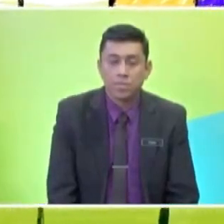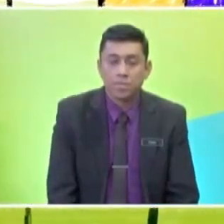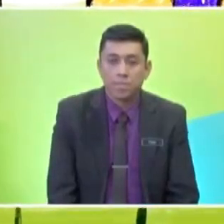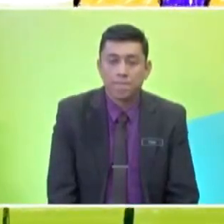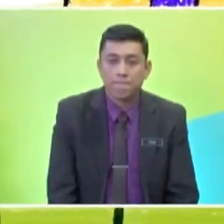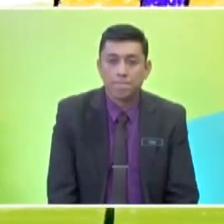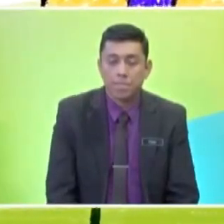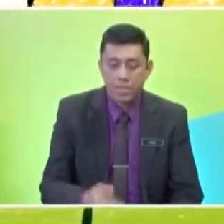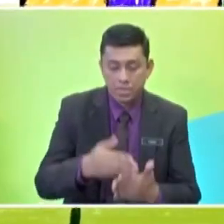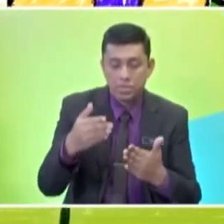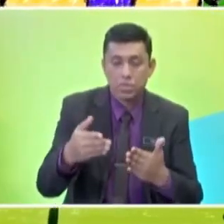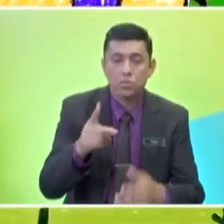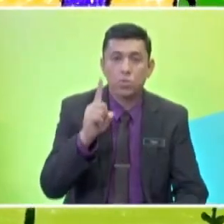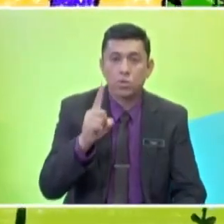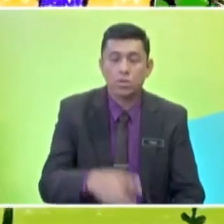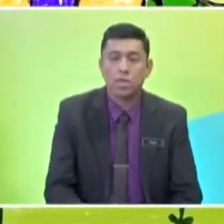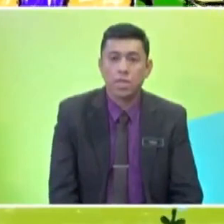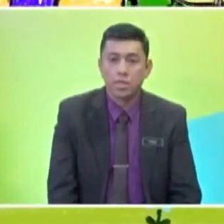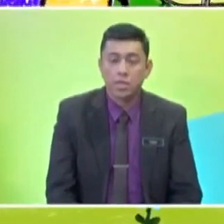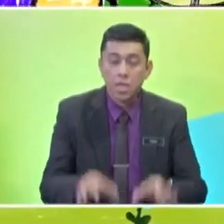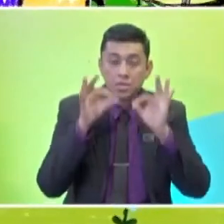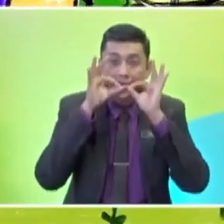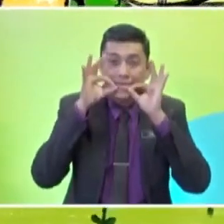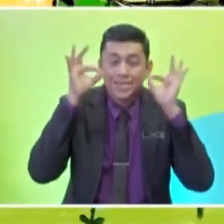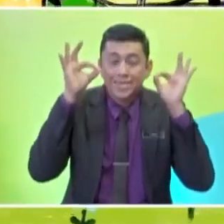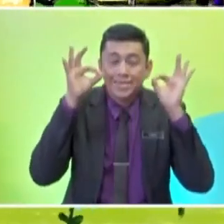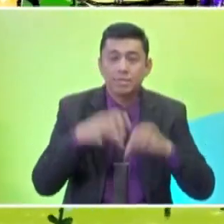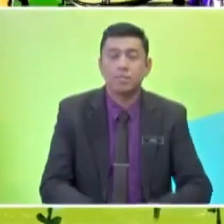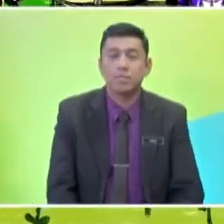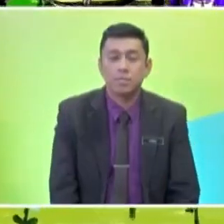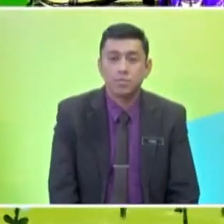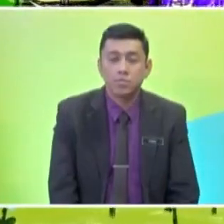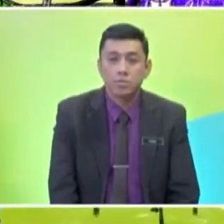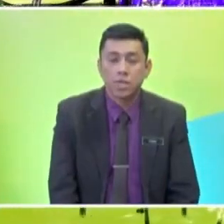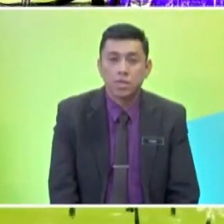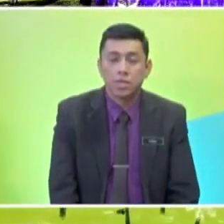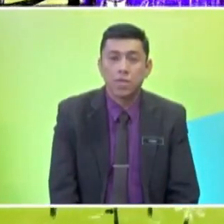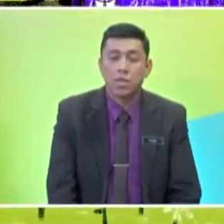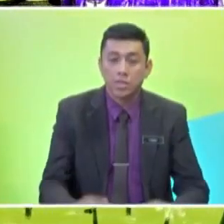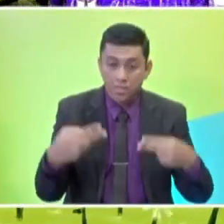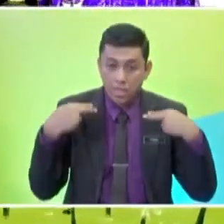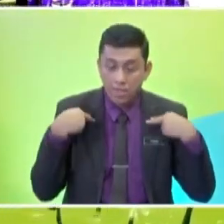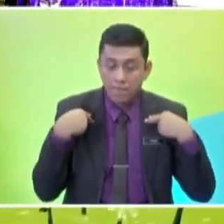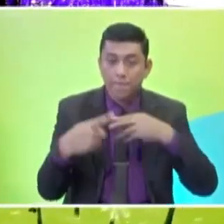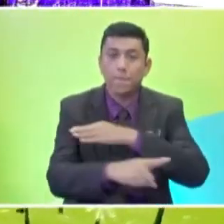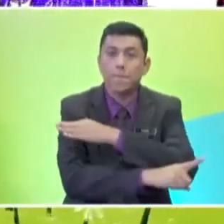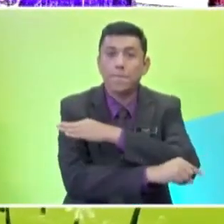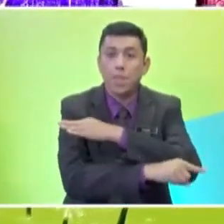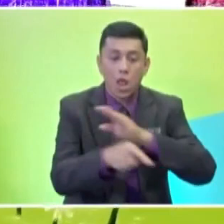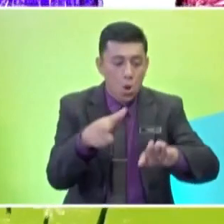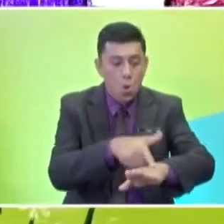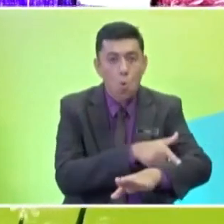Let's look at the next one. Parts of a cat. Okay. So, cat has tail, longer